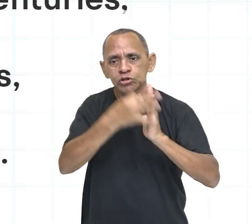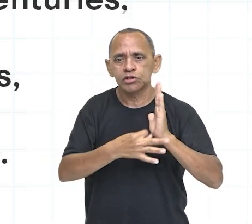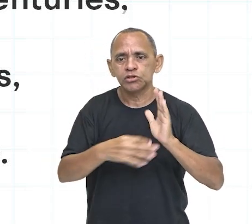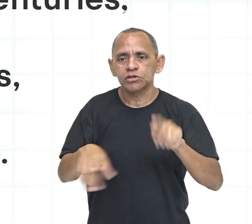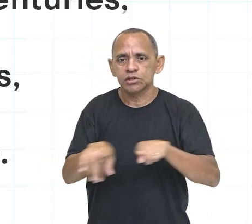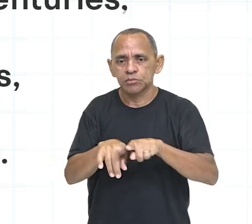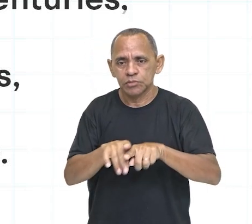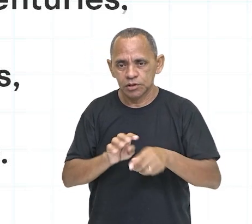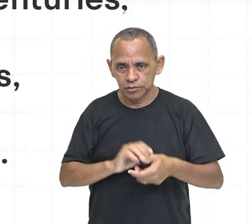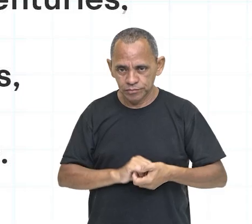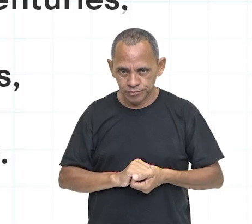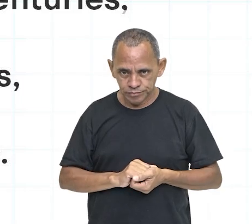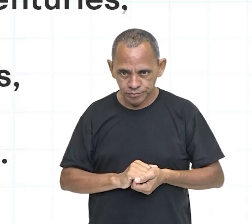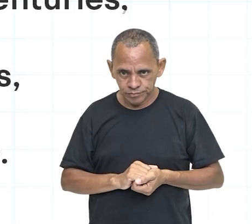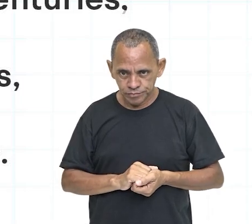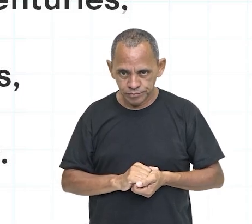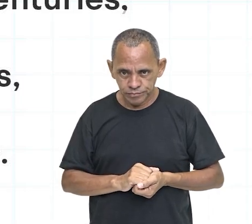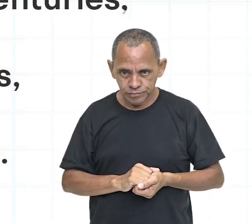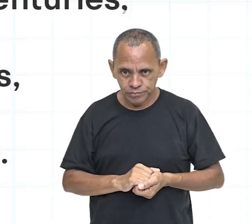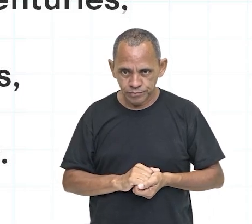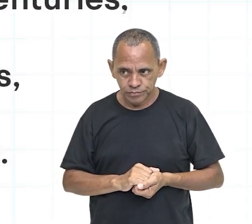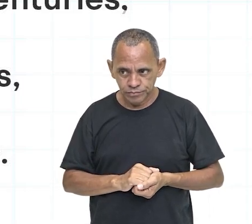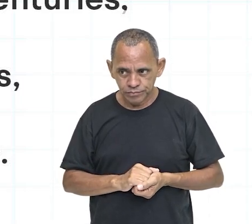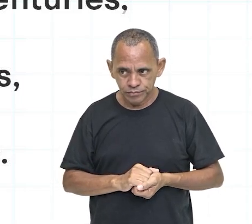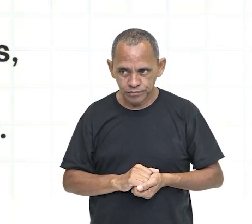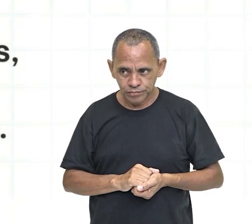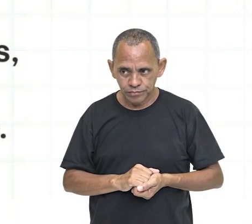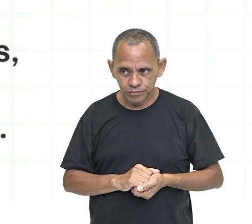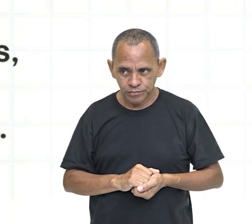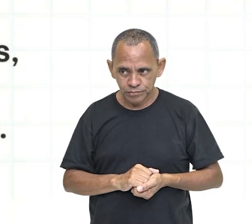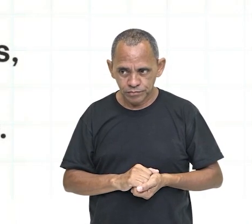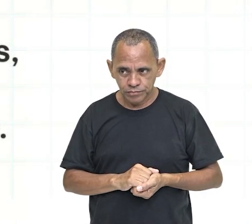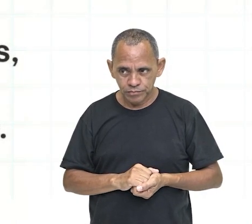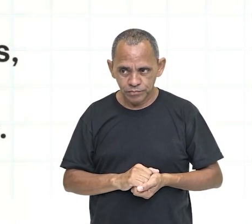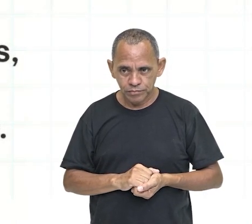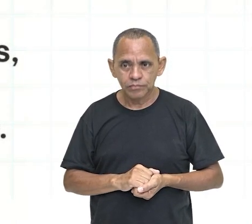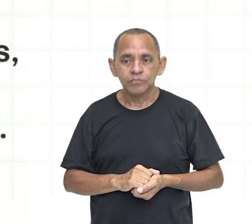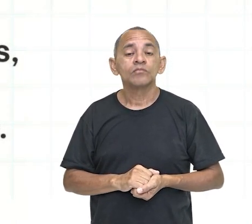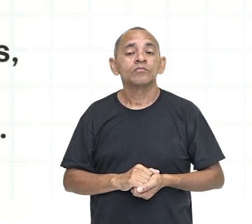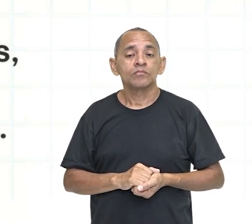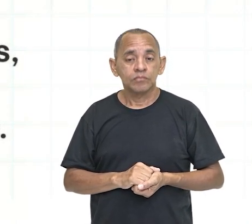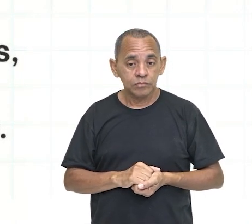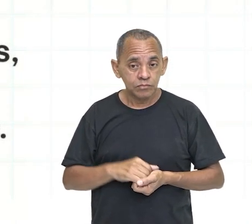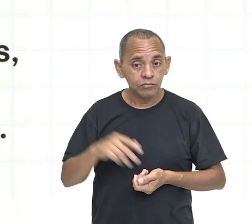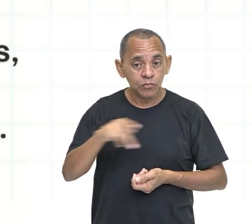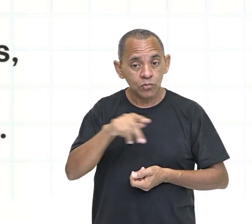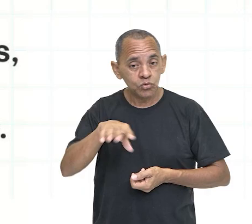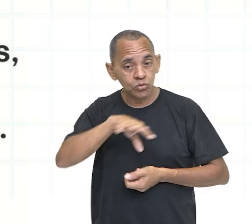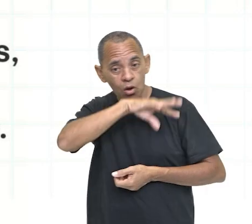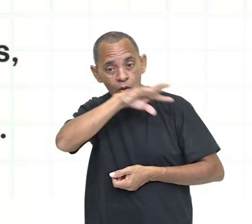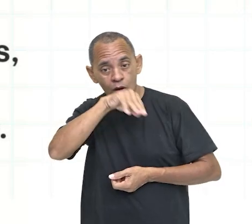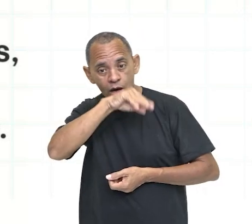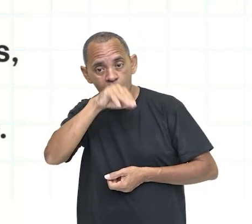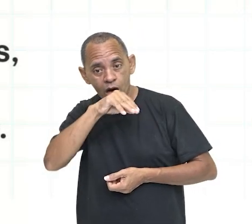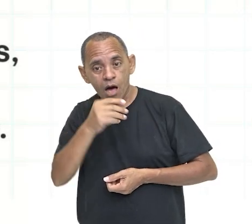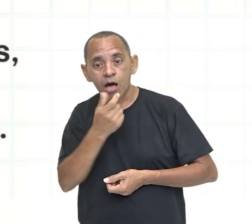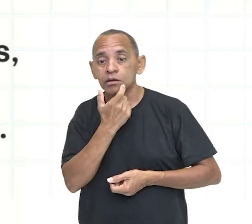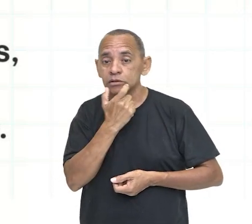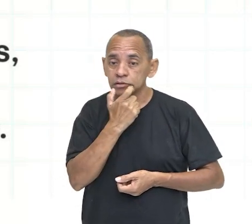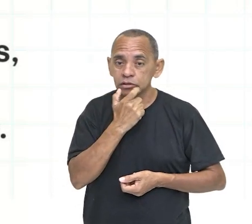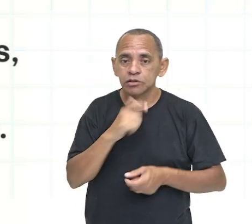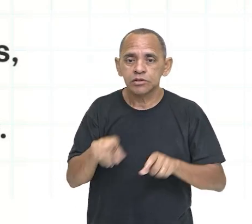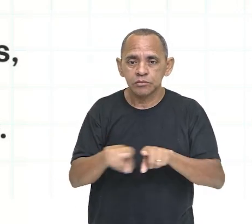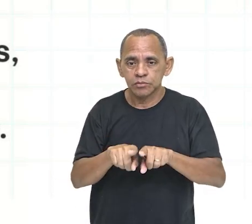expansion of the English language worldwide is intrinsically linked to the